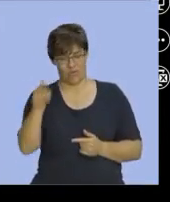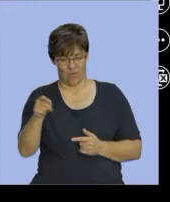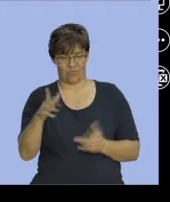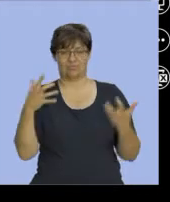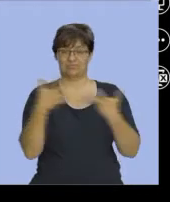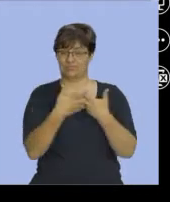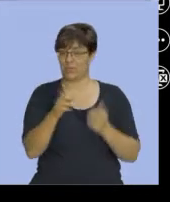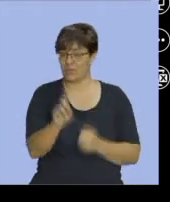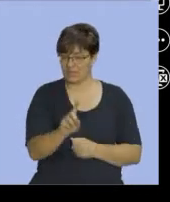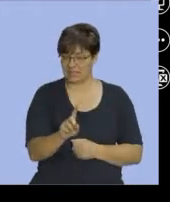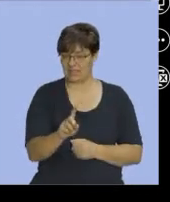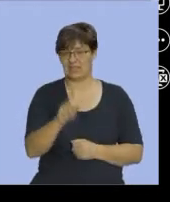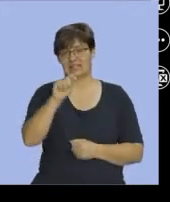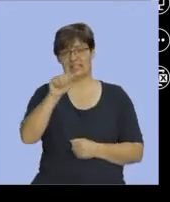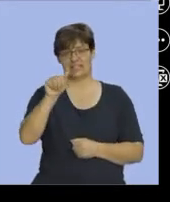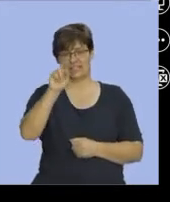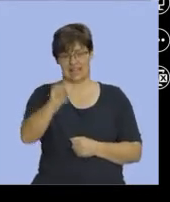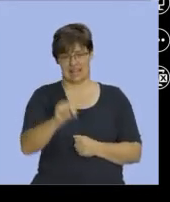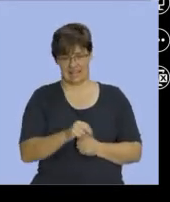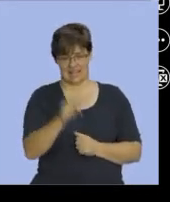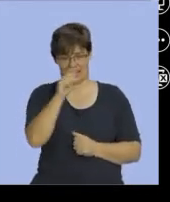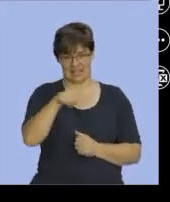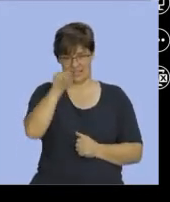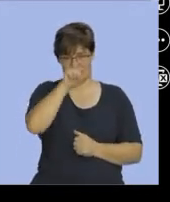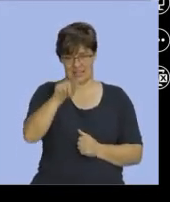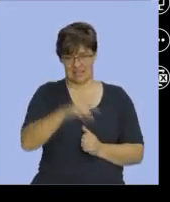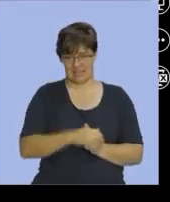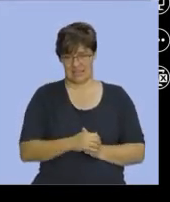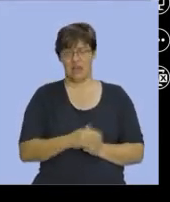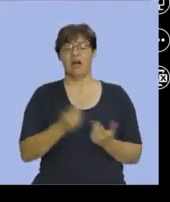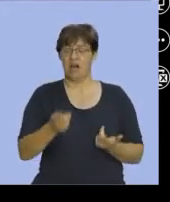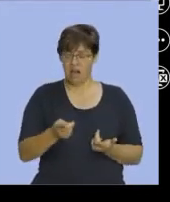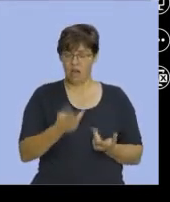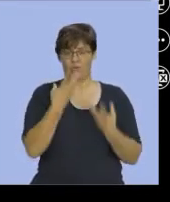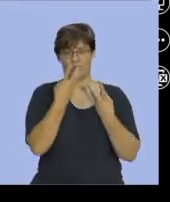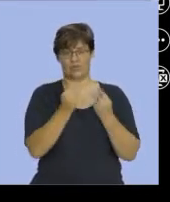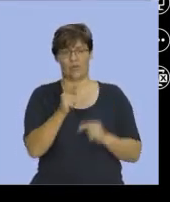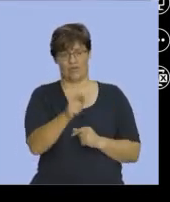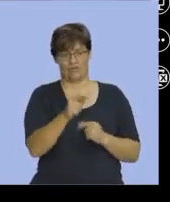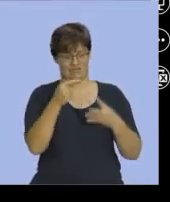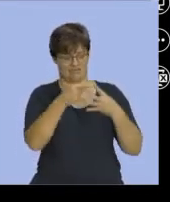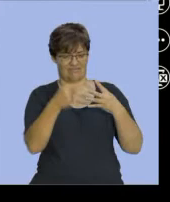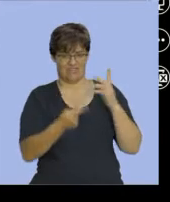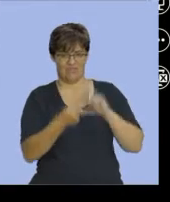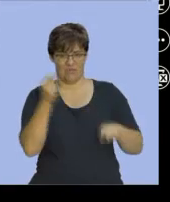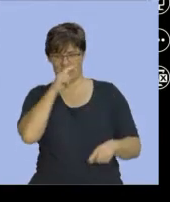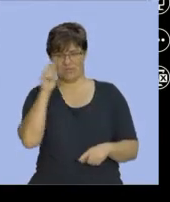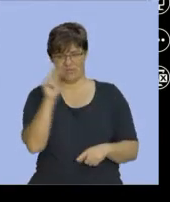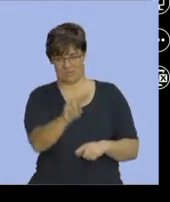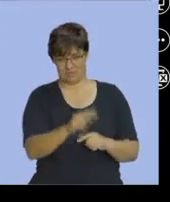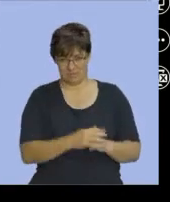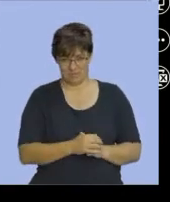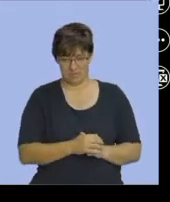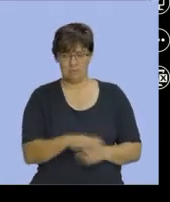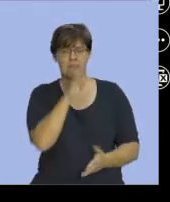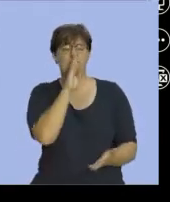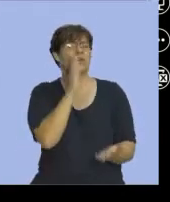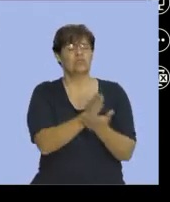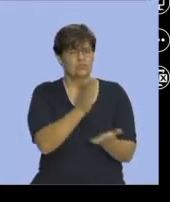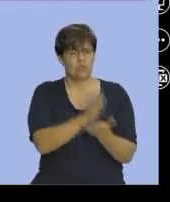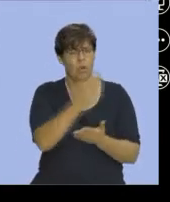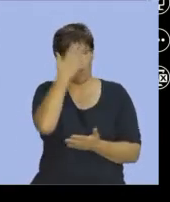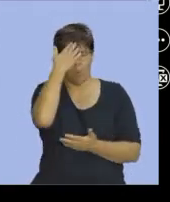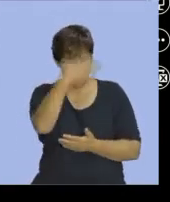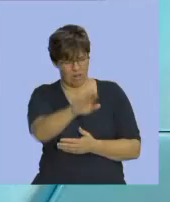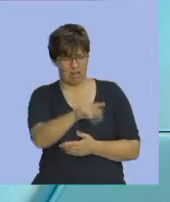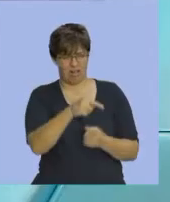and adjacent has to do with the tan theta. And therefore, you can then solve these things from that perspective. So